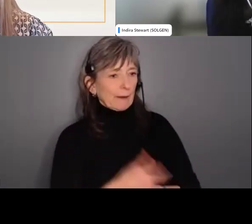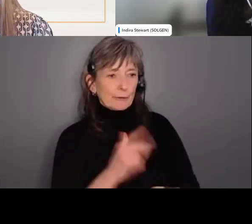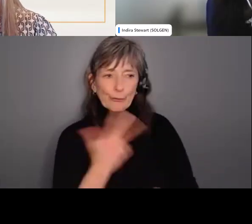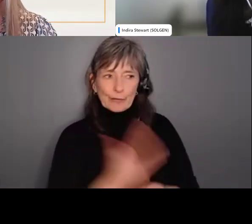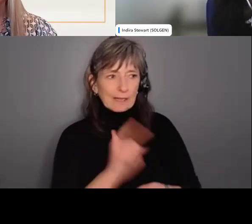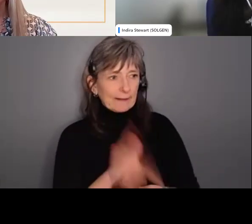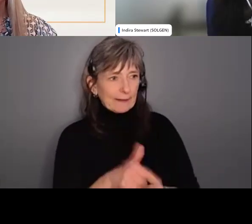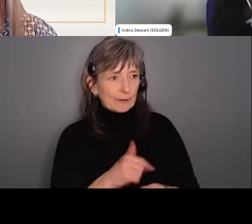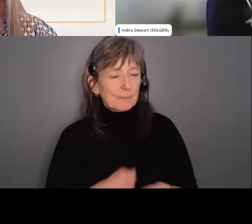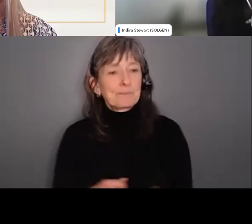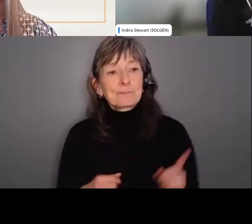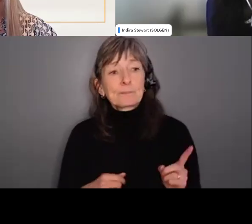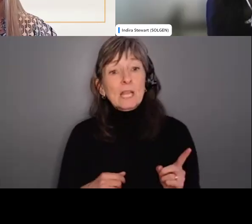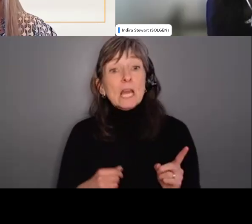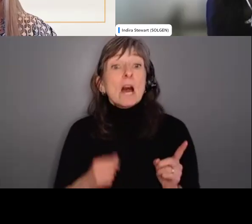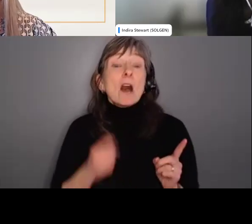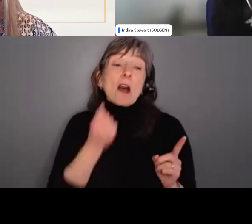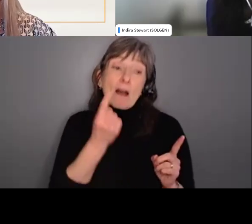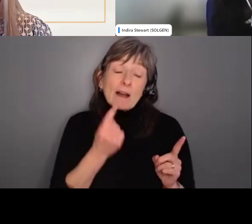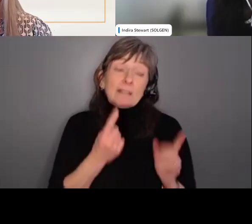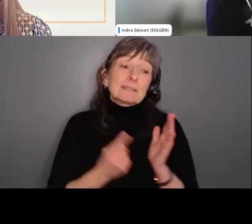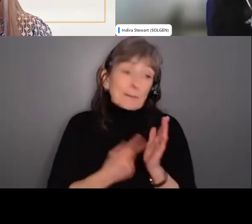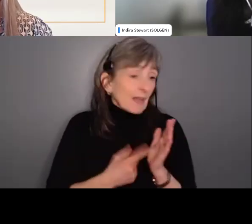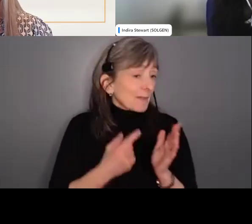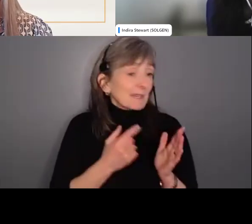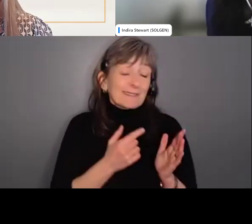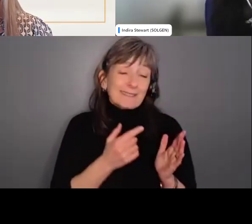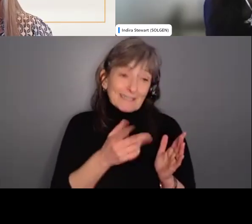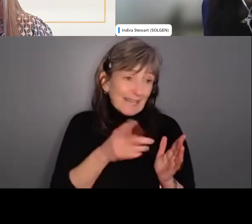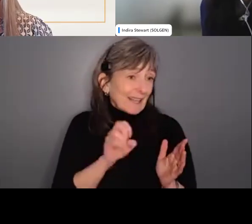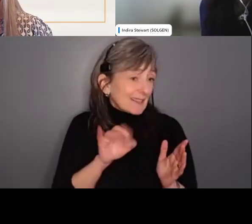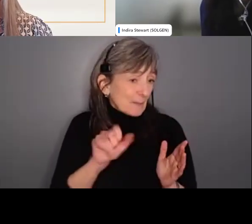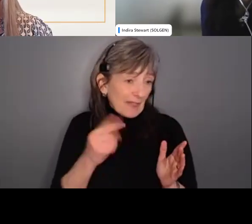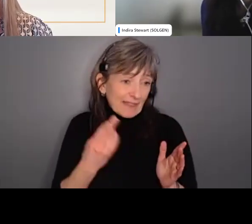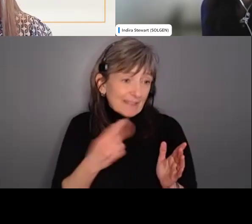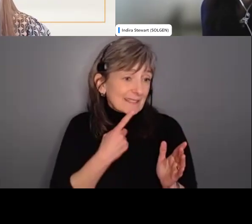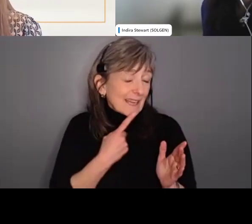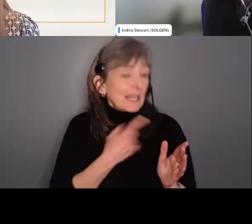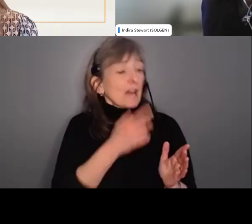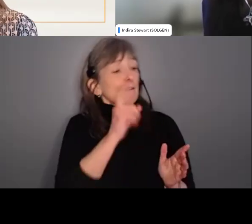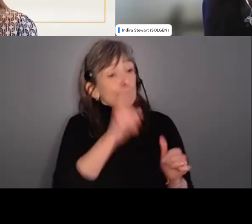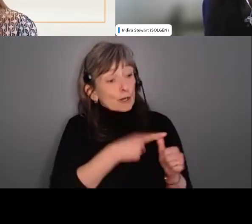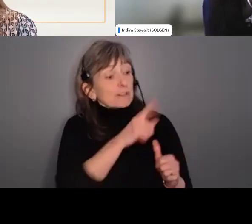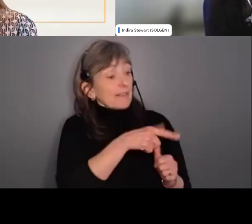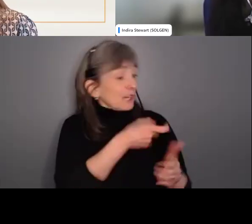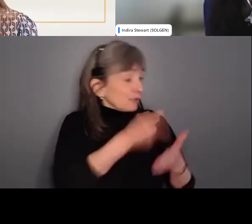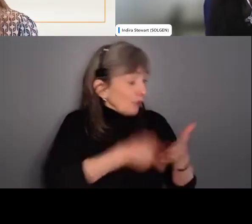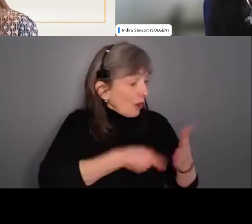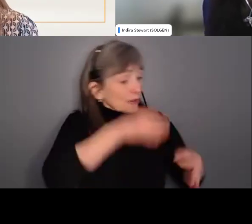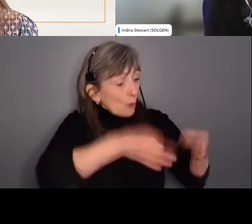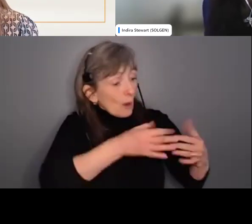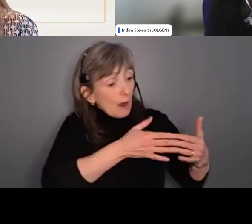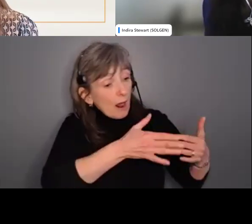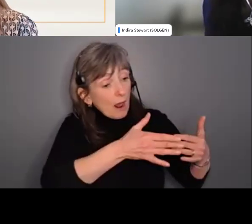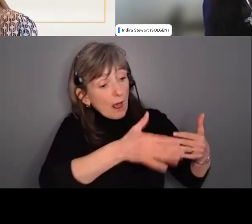said, we can't review them until they're, through their judicial proceedings, if applicable. But we will know about